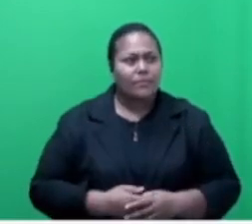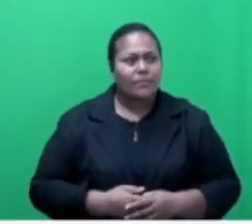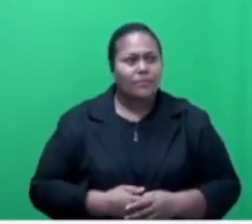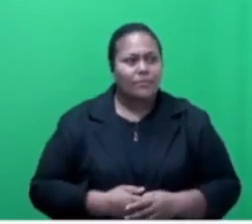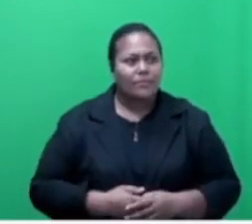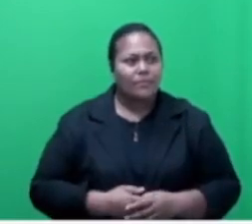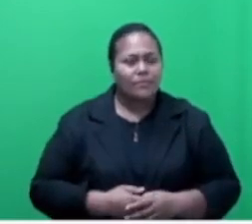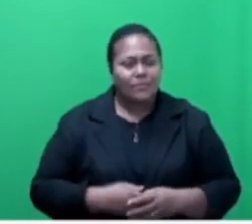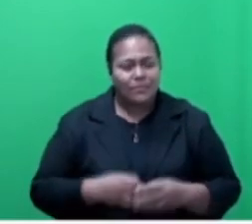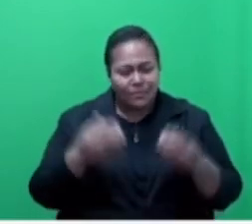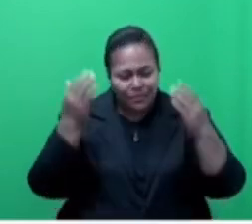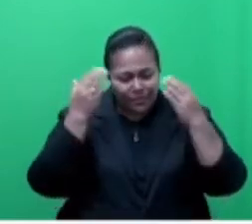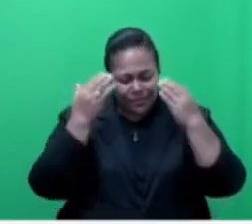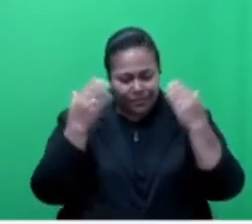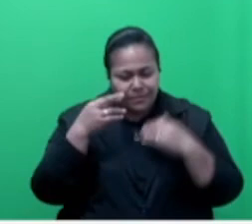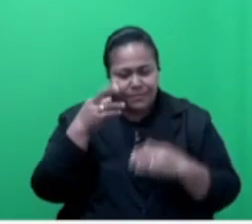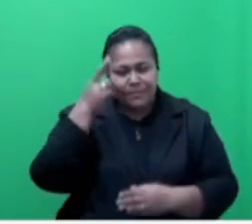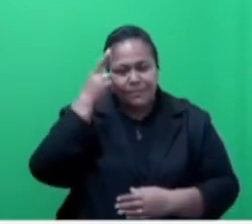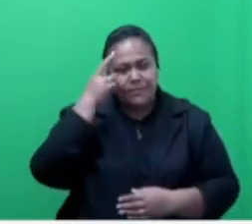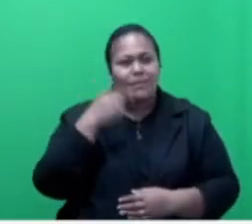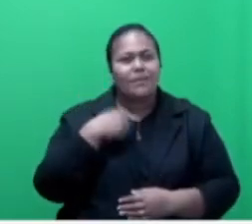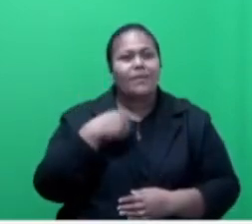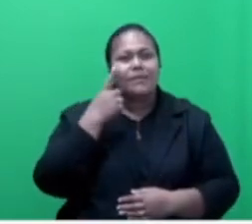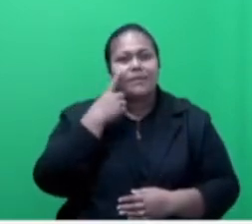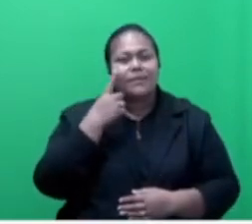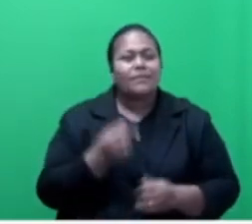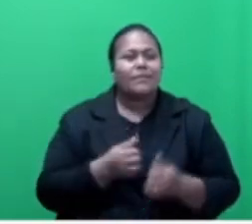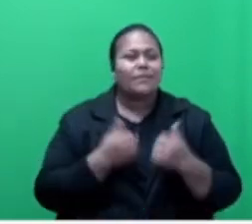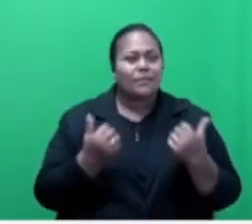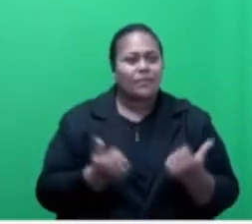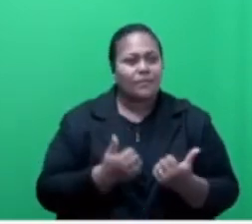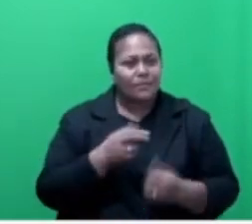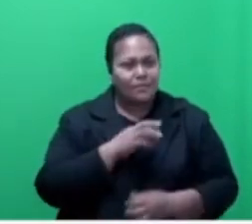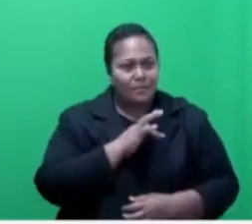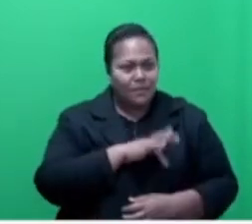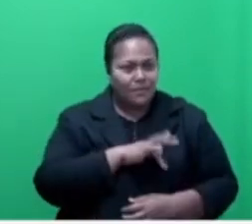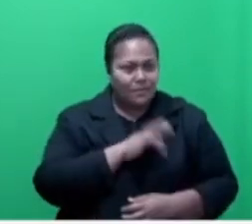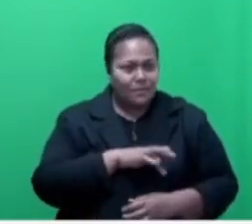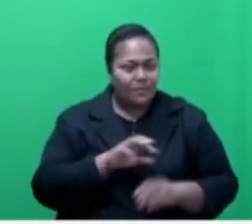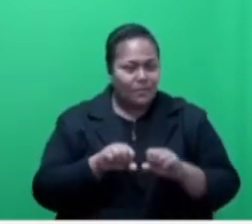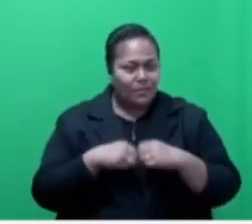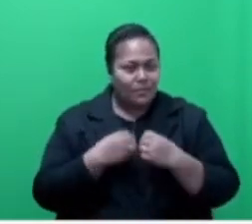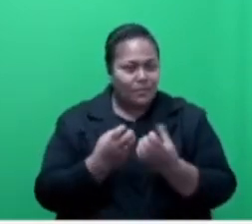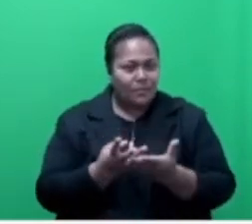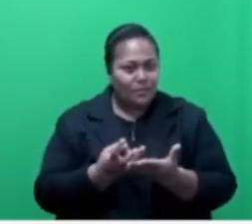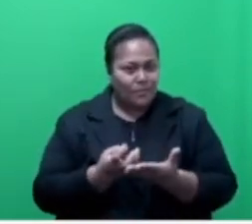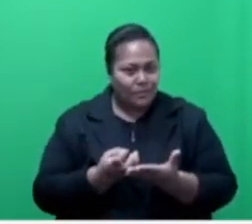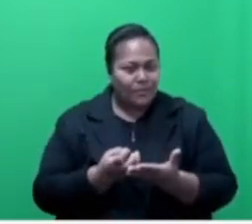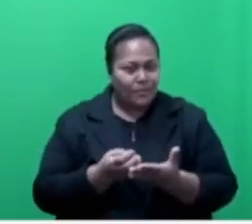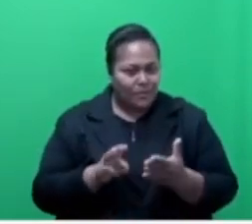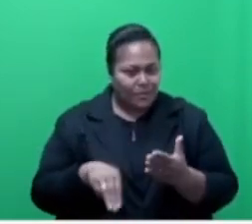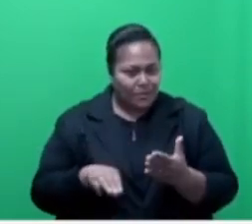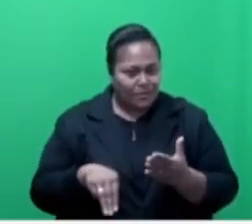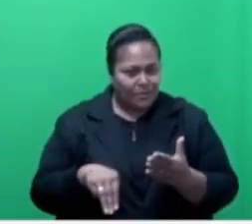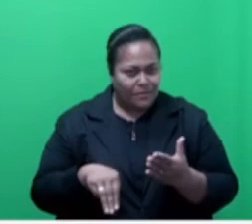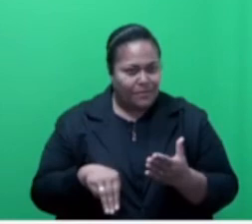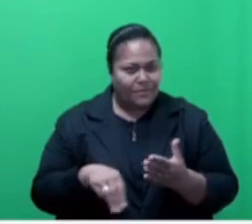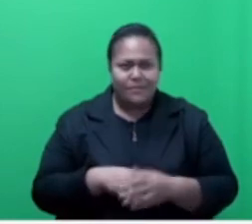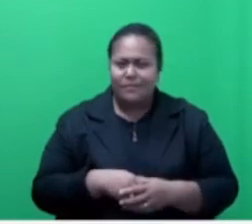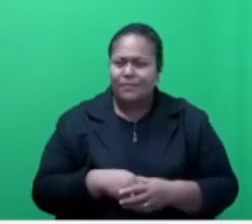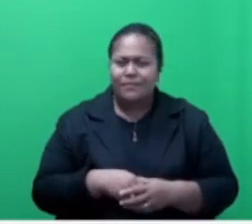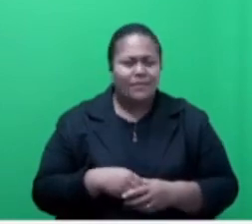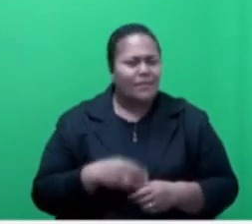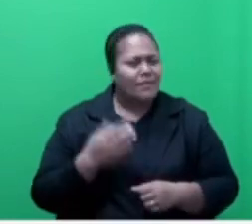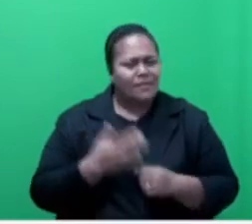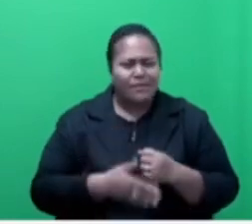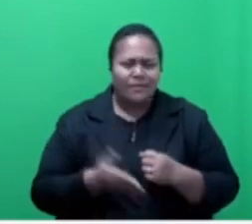Order. Mr. Speaker, sir, I see a lot of benefit for the social welfare recipients. Lot of benefits never given to